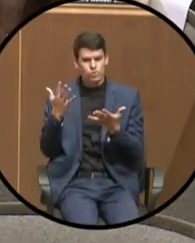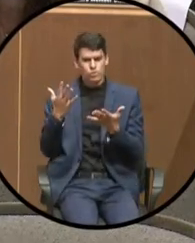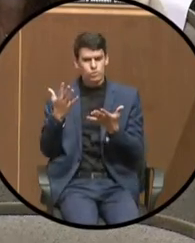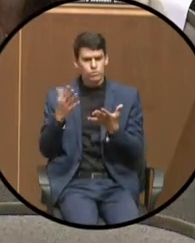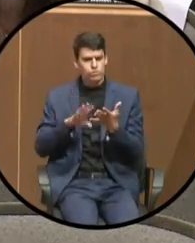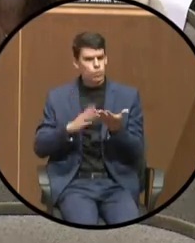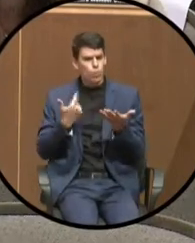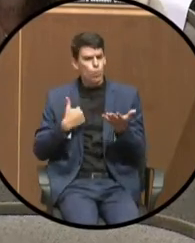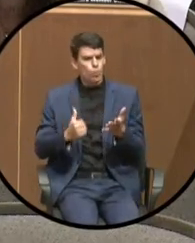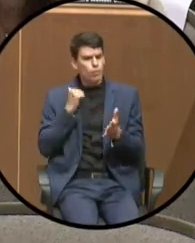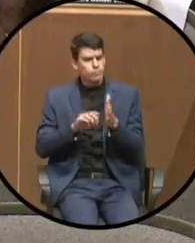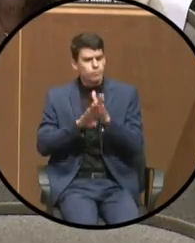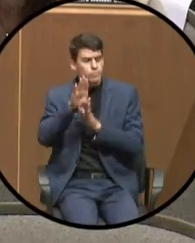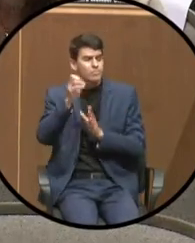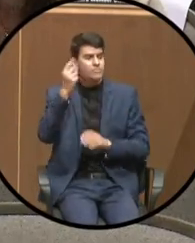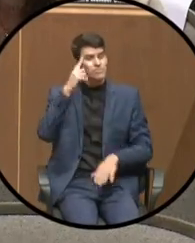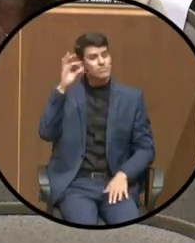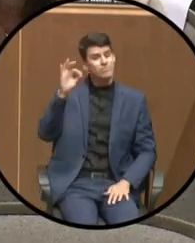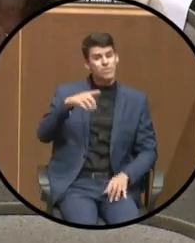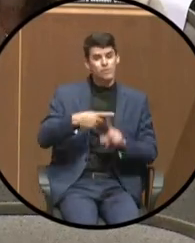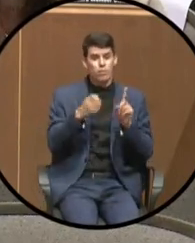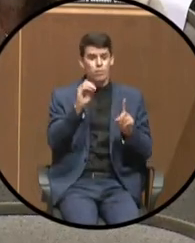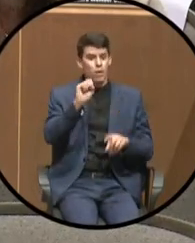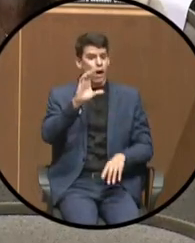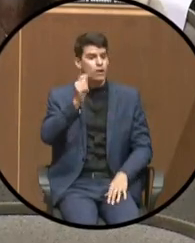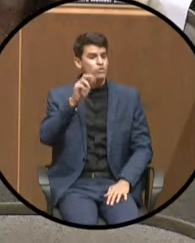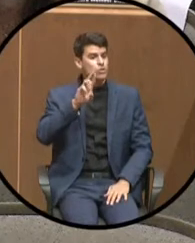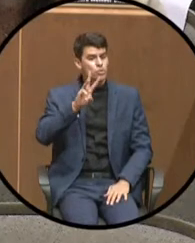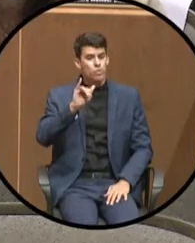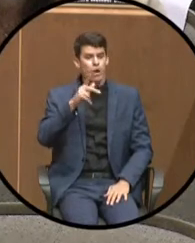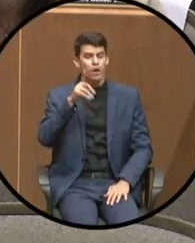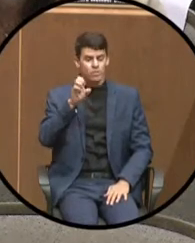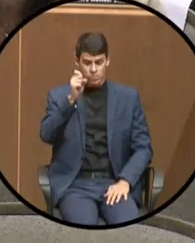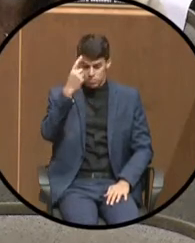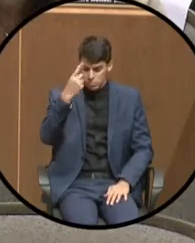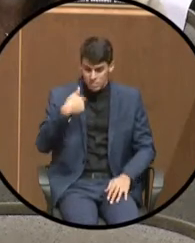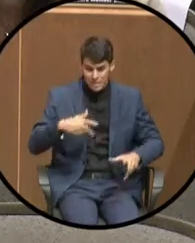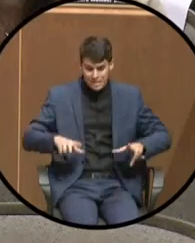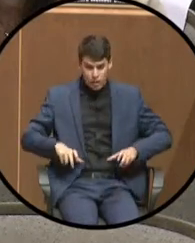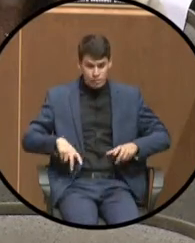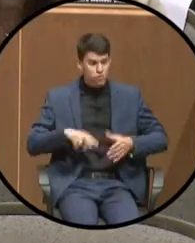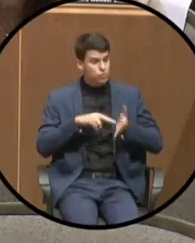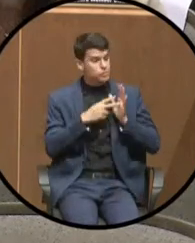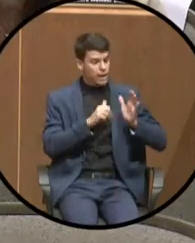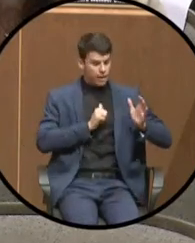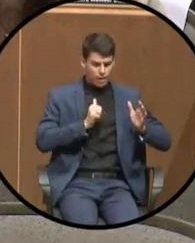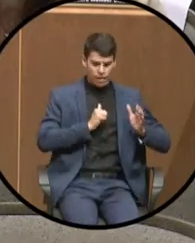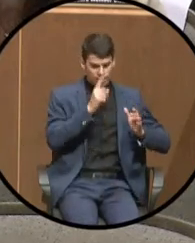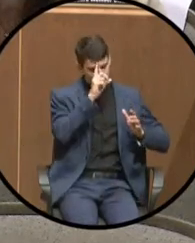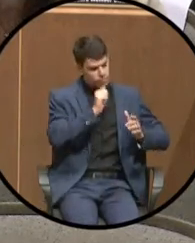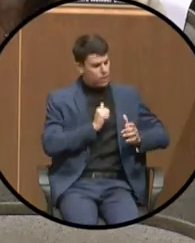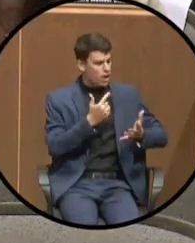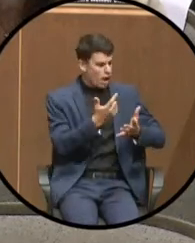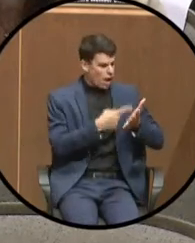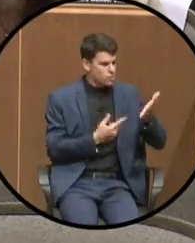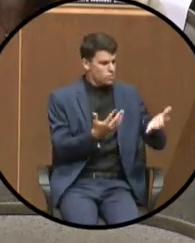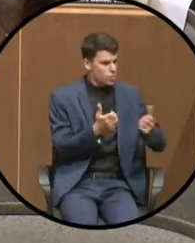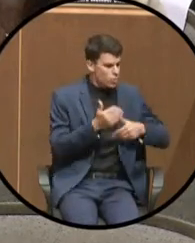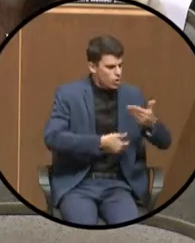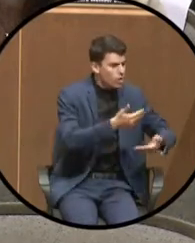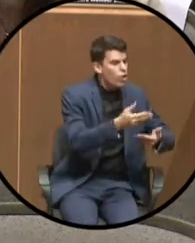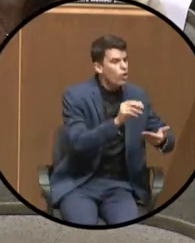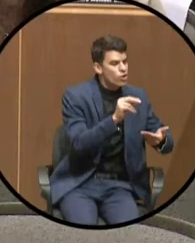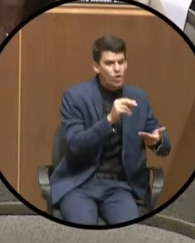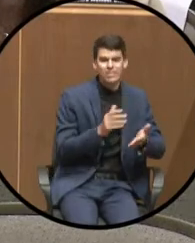you with this. In the words of Oscar Wilde, selfishness is not living as one wishes to live. It is asking others to live as